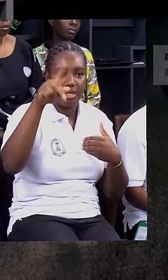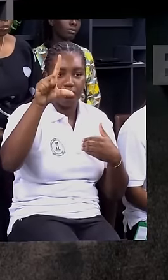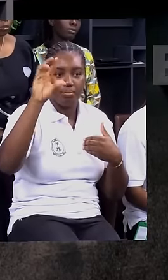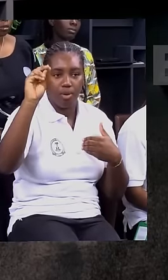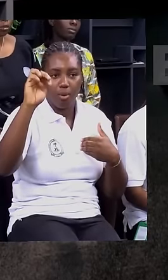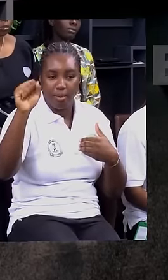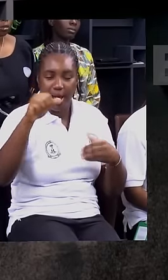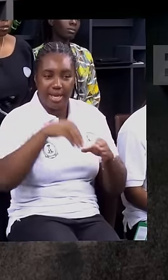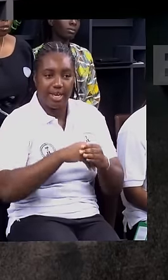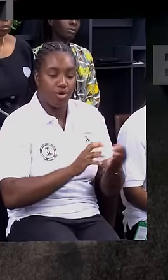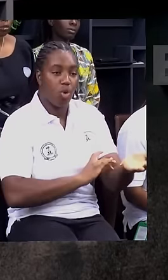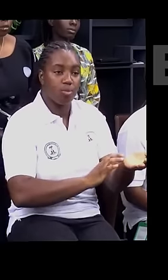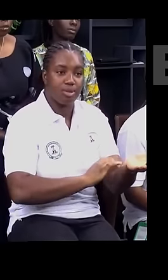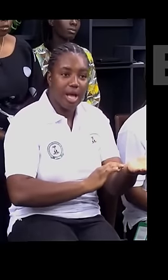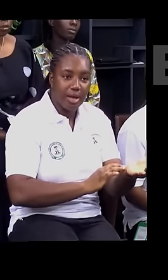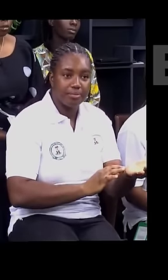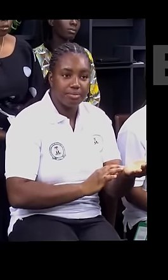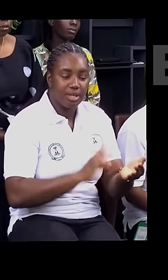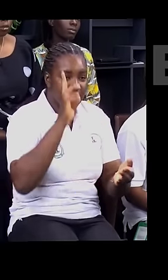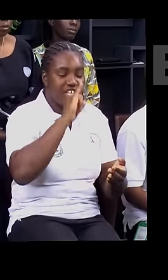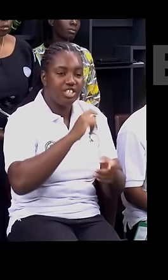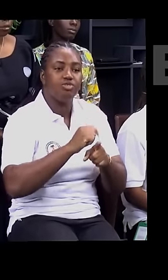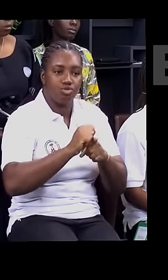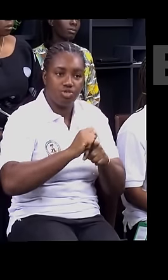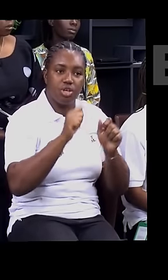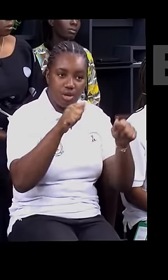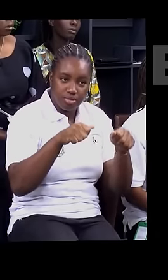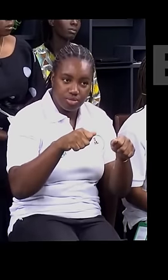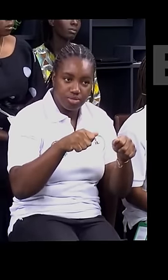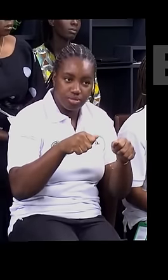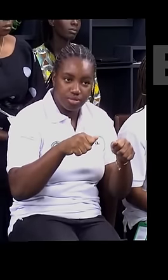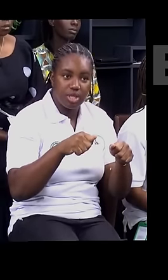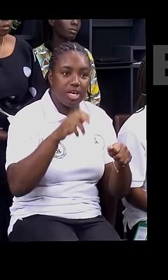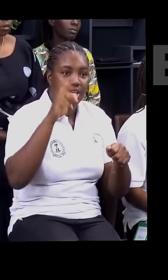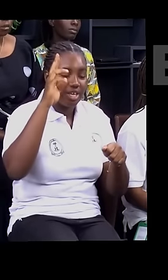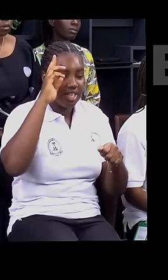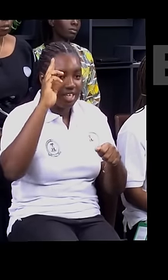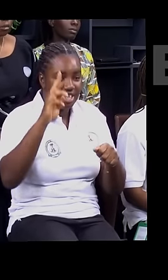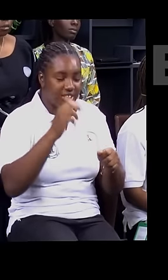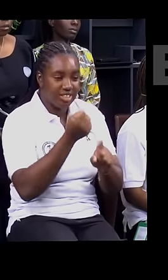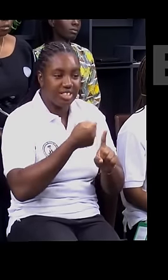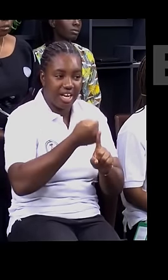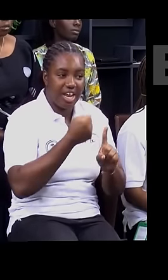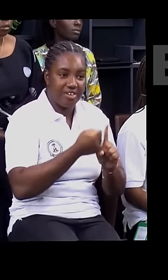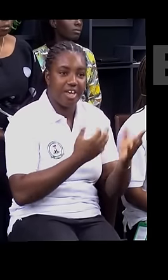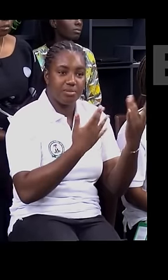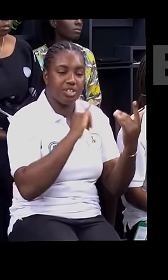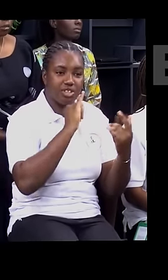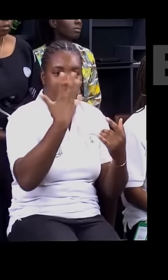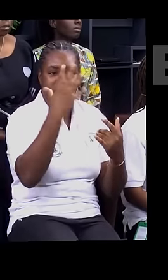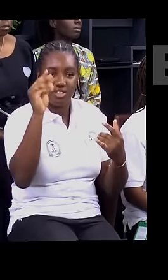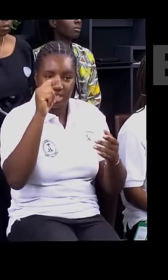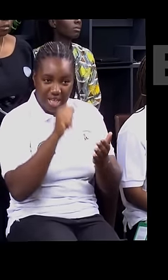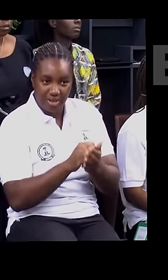His performance was fair. He is trainable. His salary expectation is 50,000 naira. I recommend him